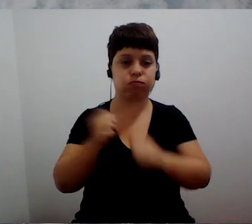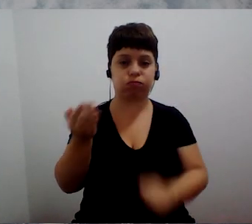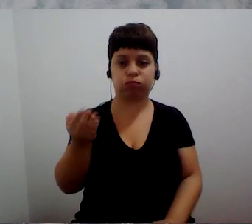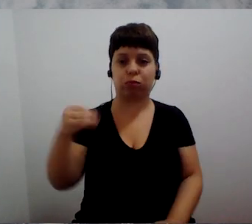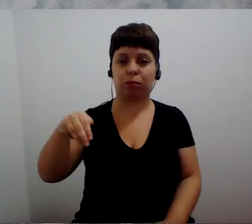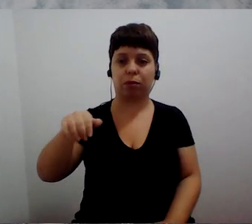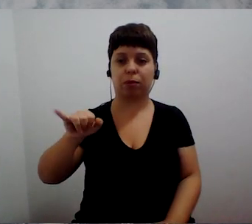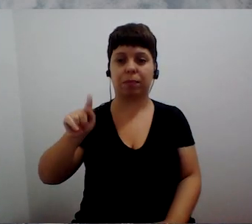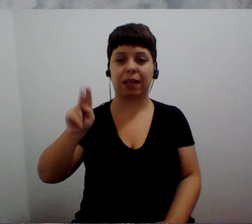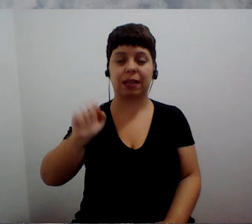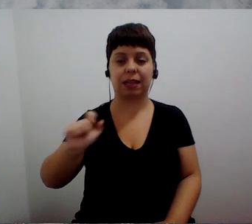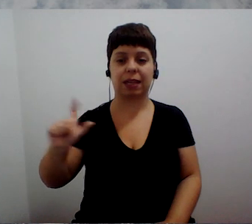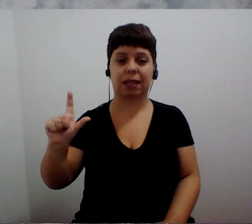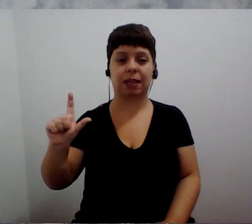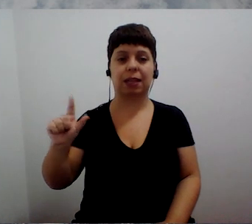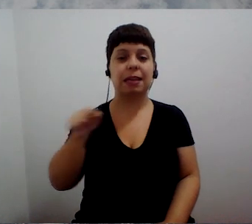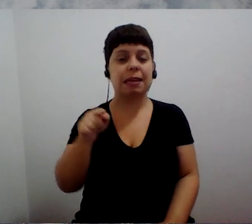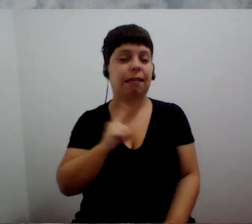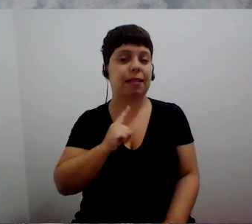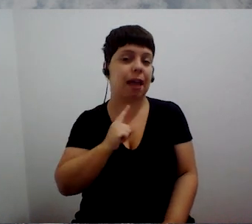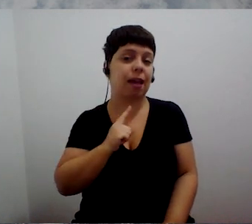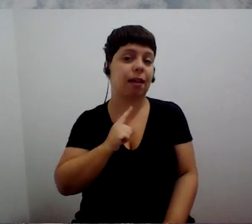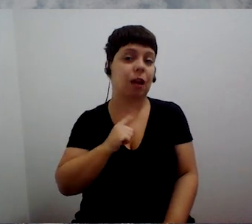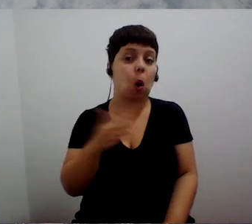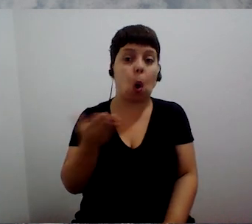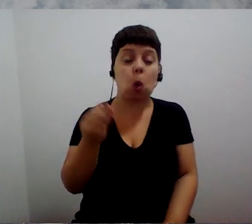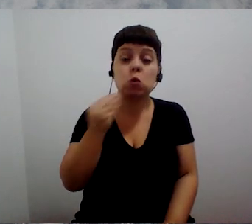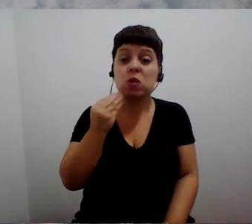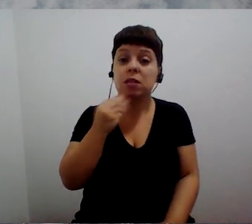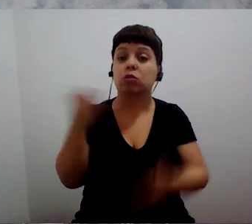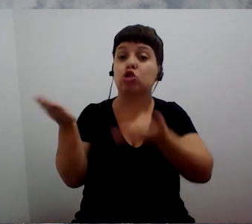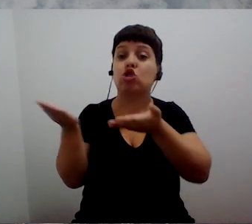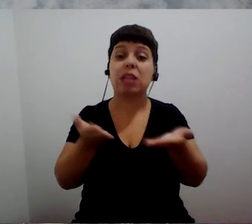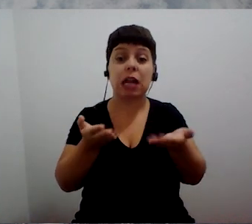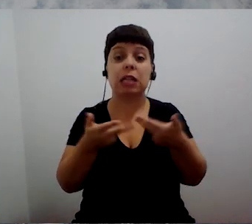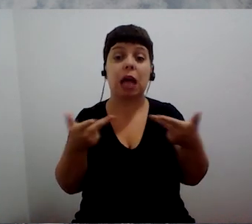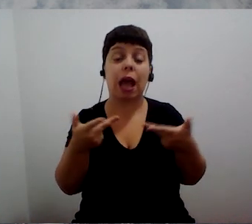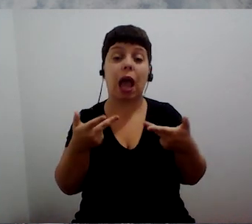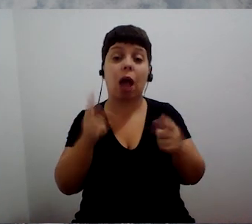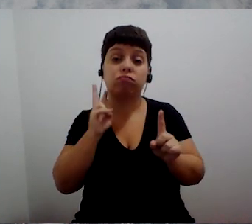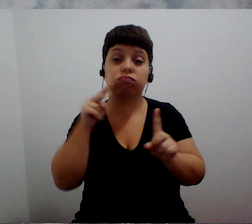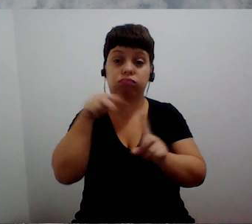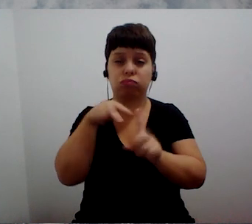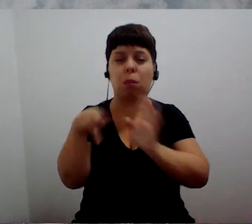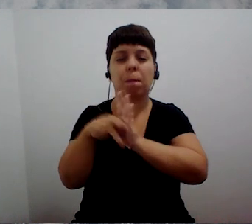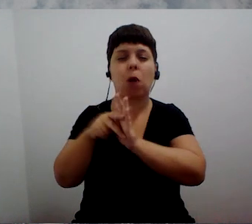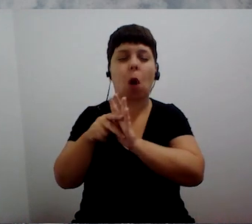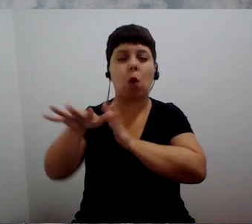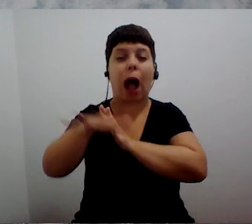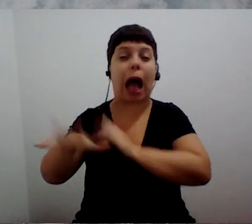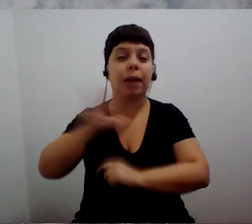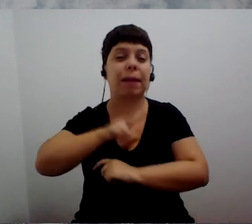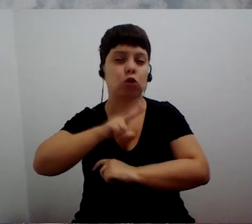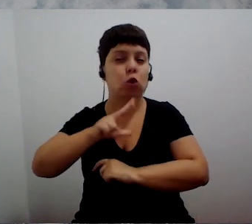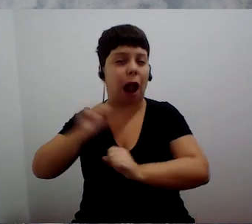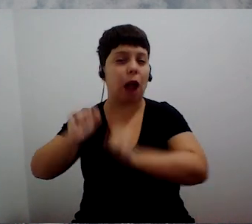and he has the possibility to bring to us some of interesting views of of the private sector